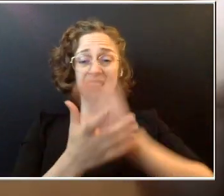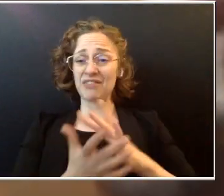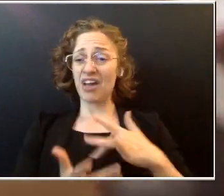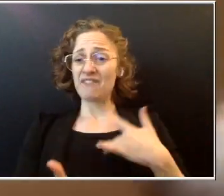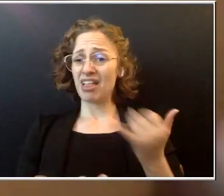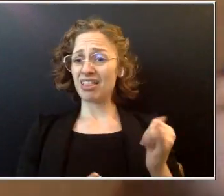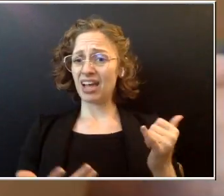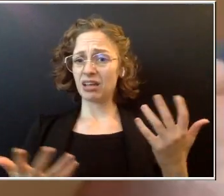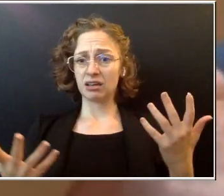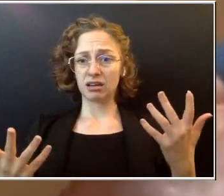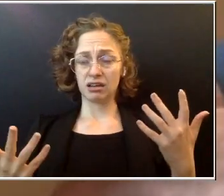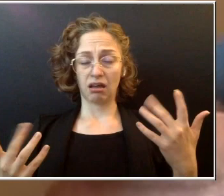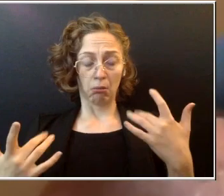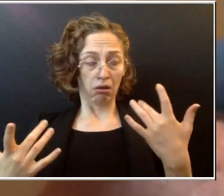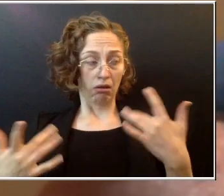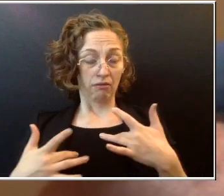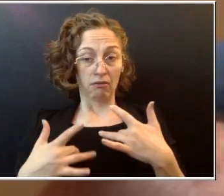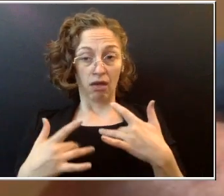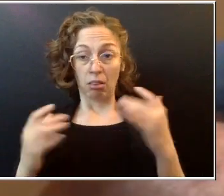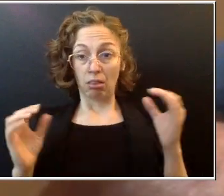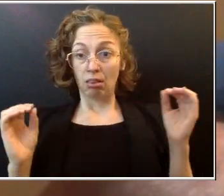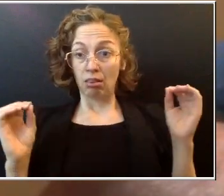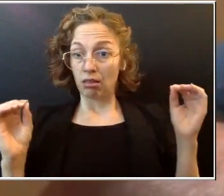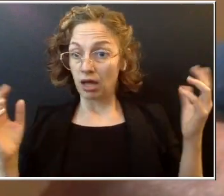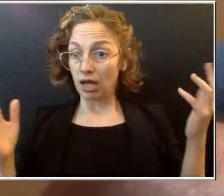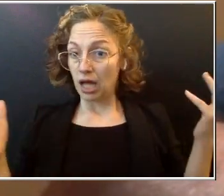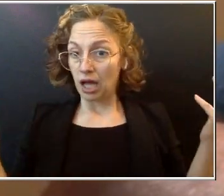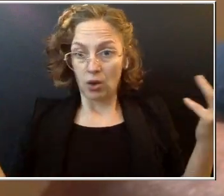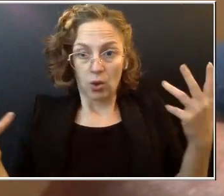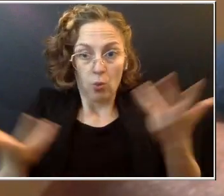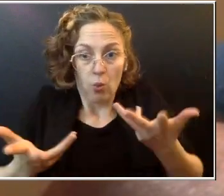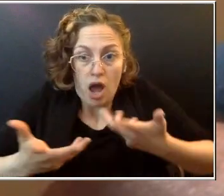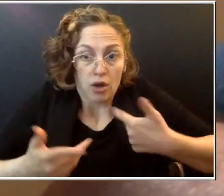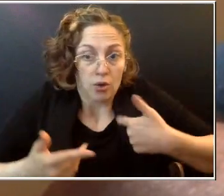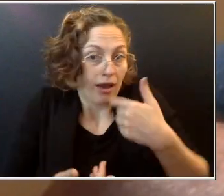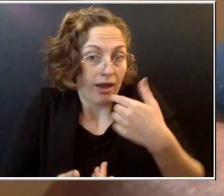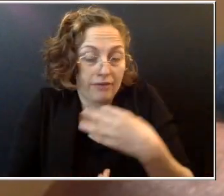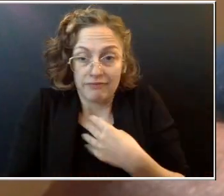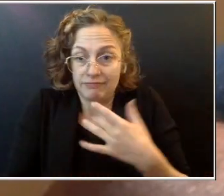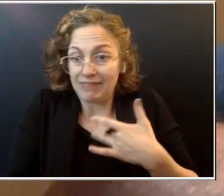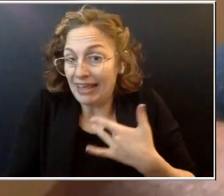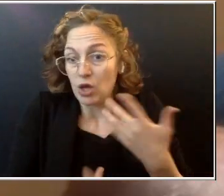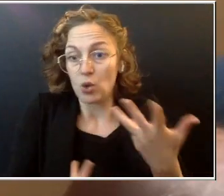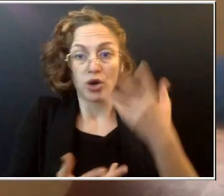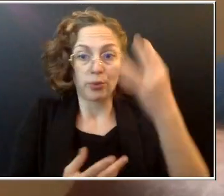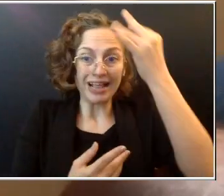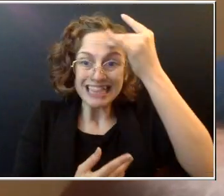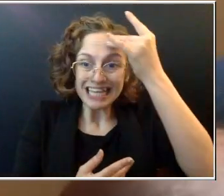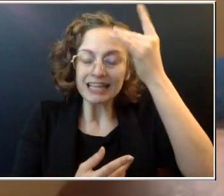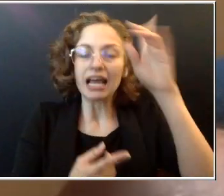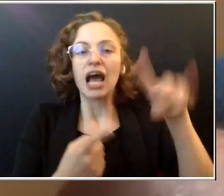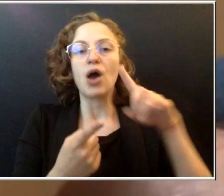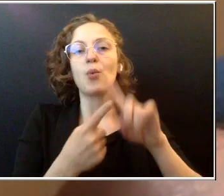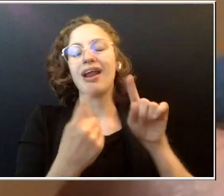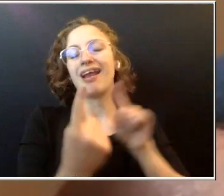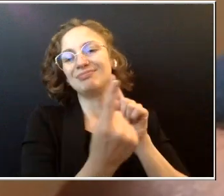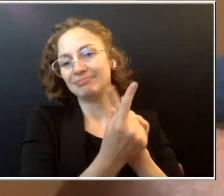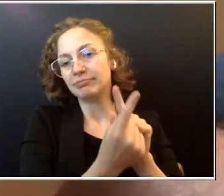really, honestly, until I met with Doolittle that I started to notice this, or know the severity of